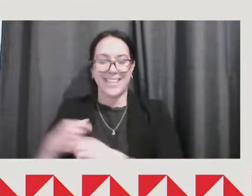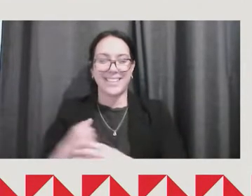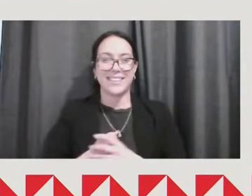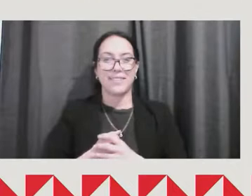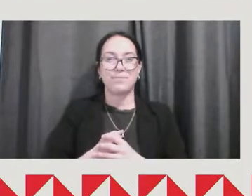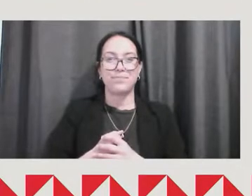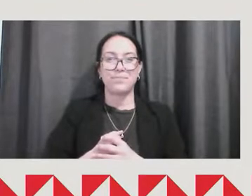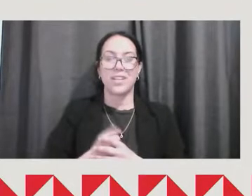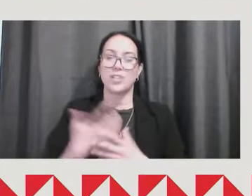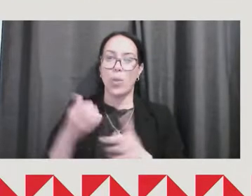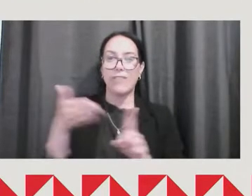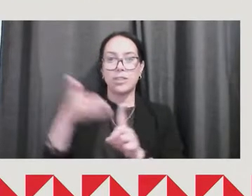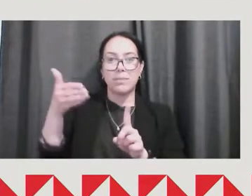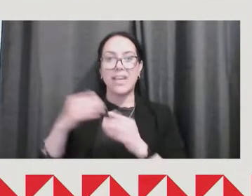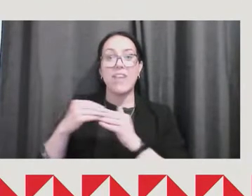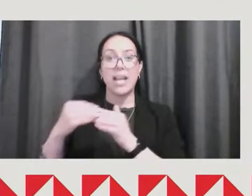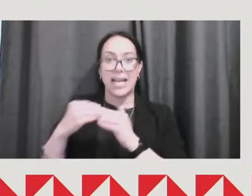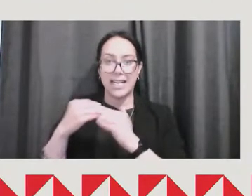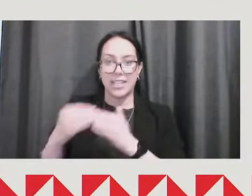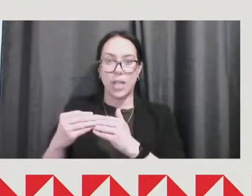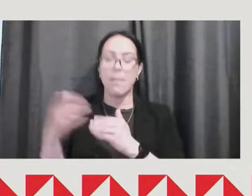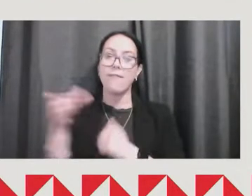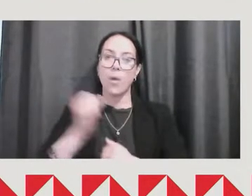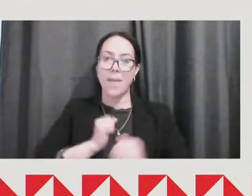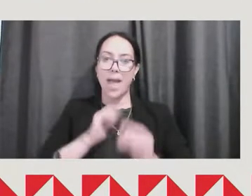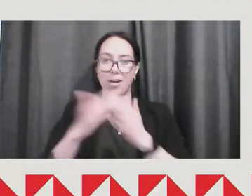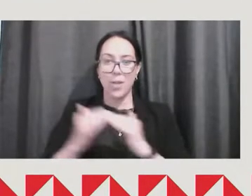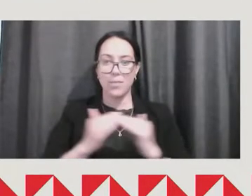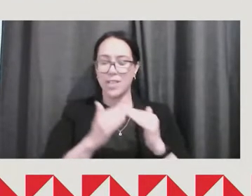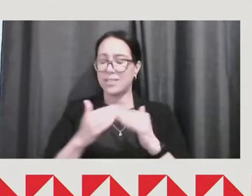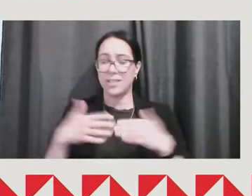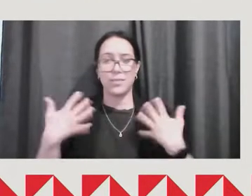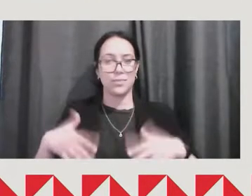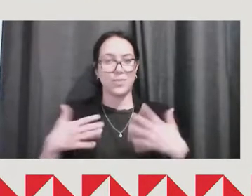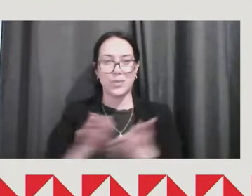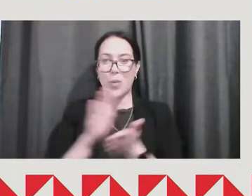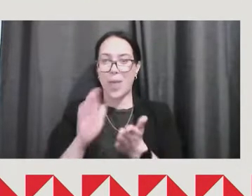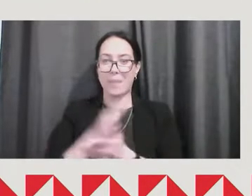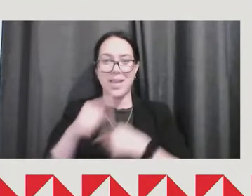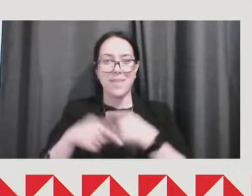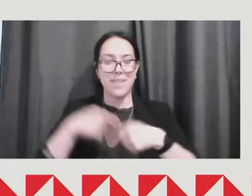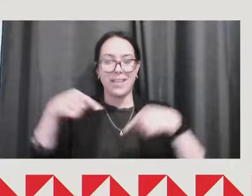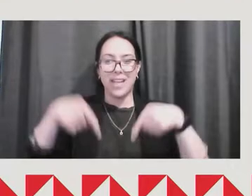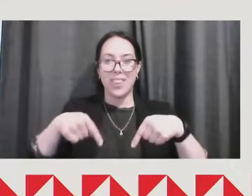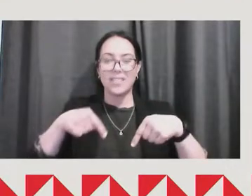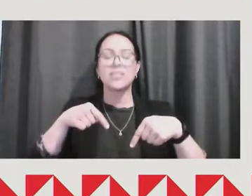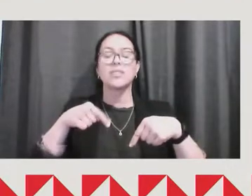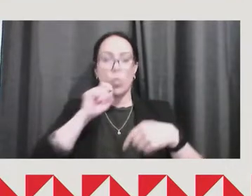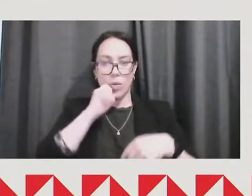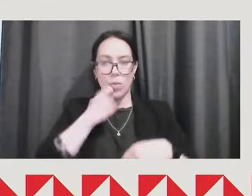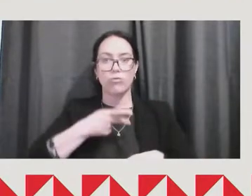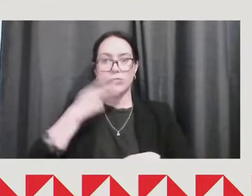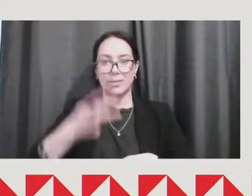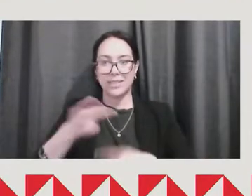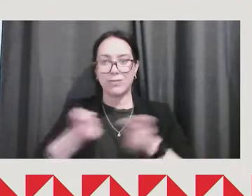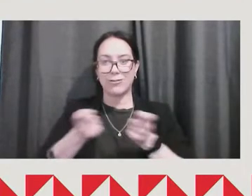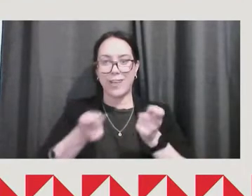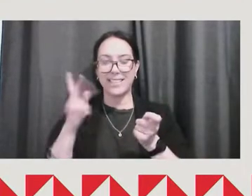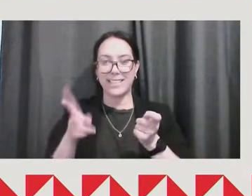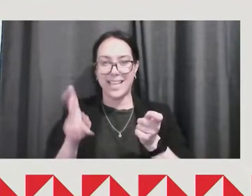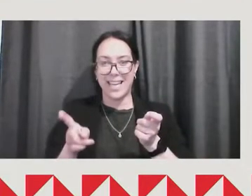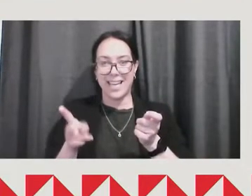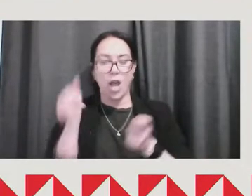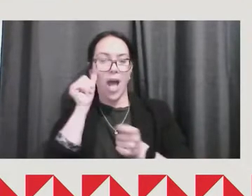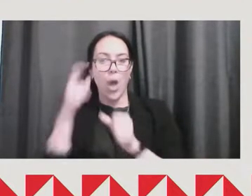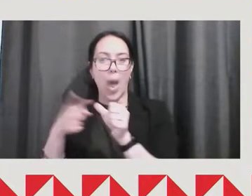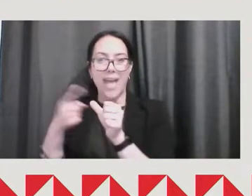from um our community and we were so happy about this um and we are going to run it again so I know anash is here and I need